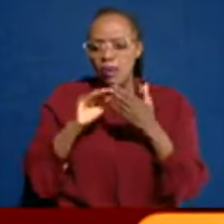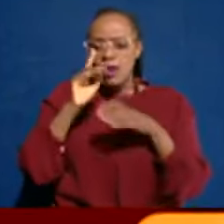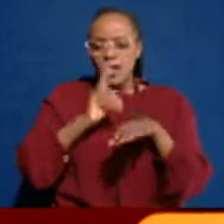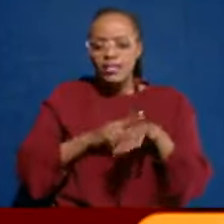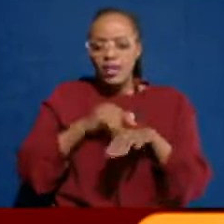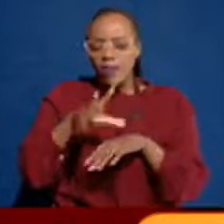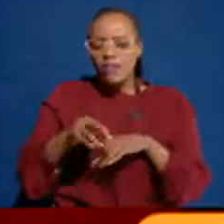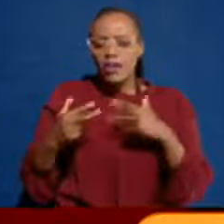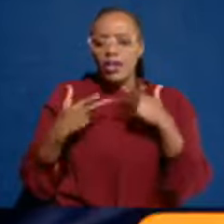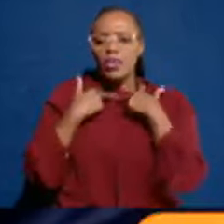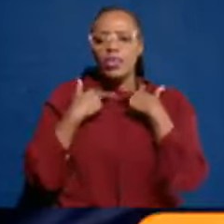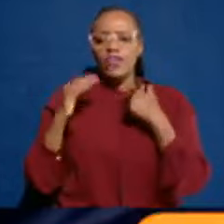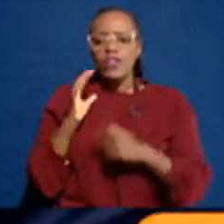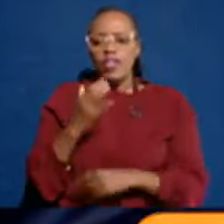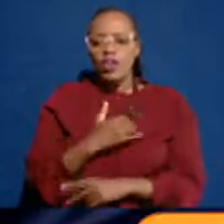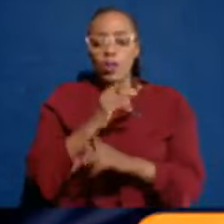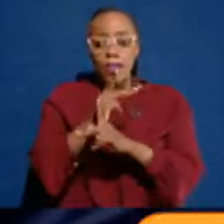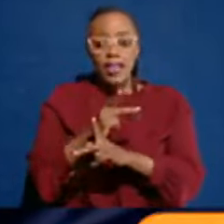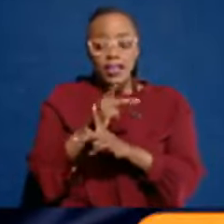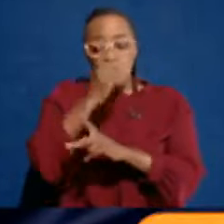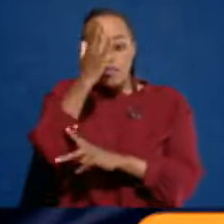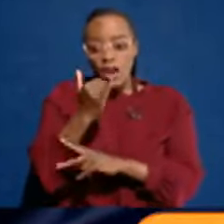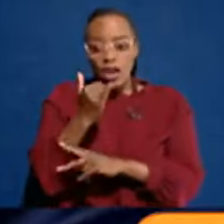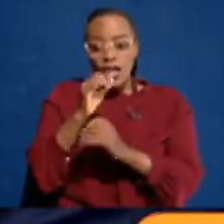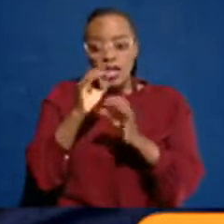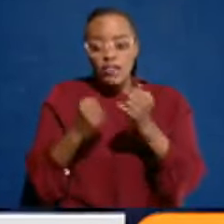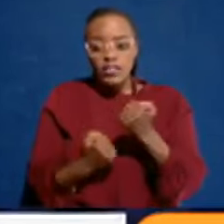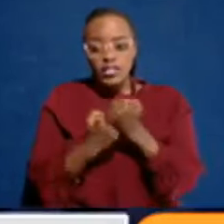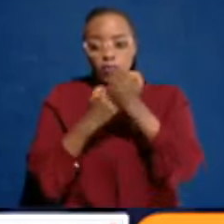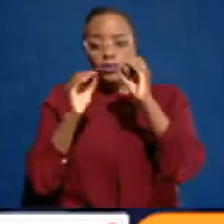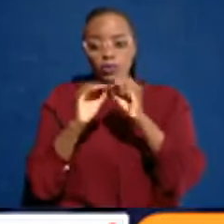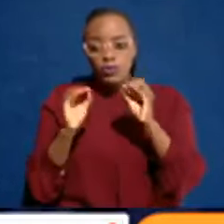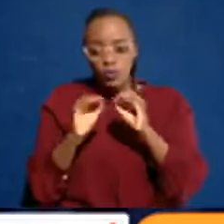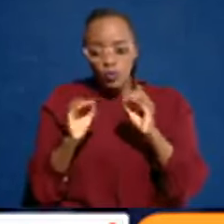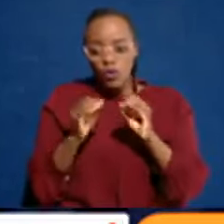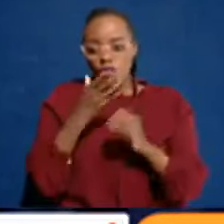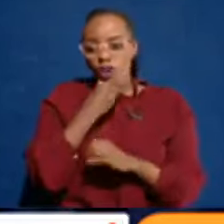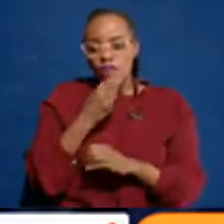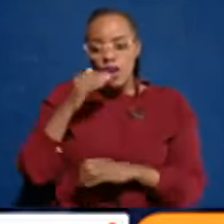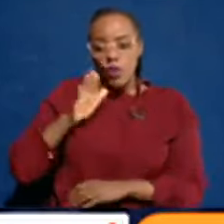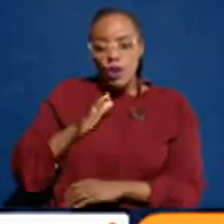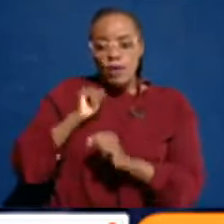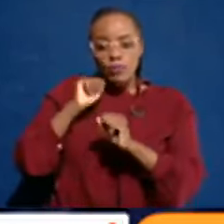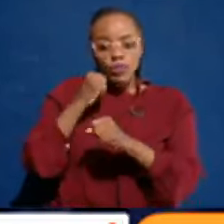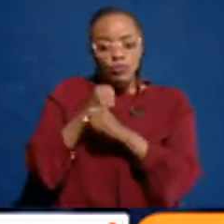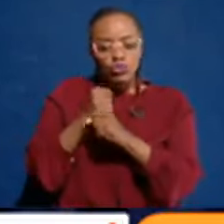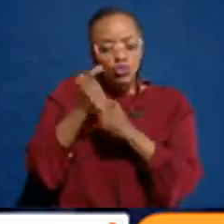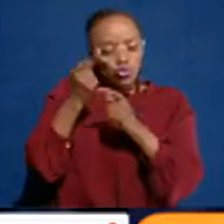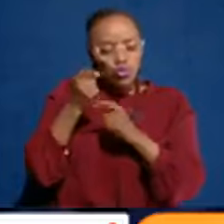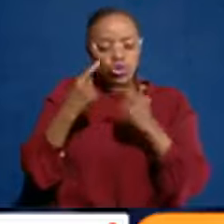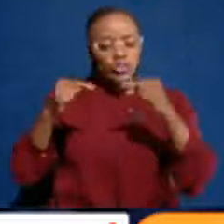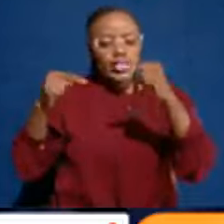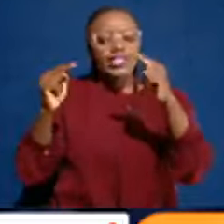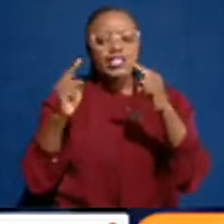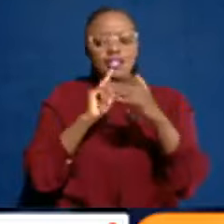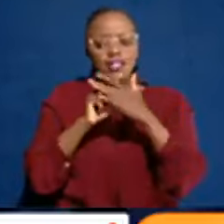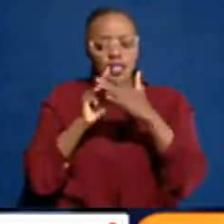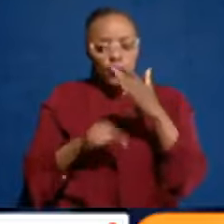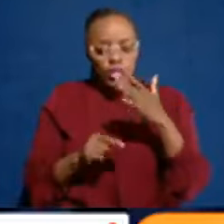akijipata pabaya kamatini. Be careful because you said without support of a father figure, women can do little to succeed. She's saying she